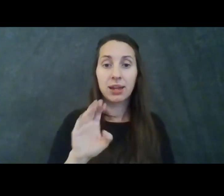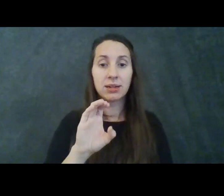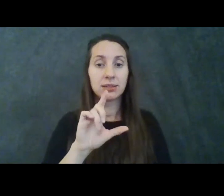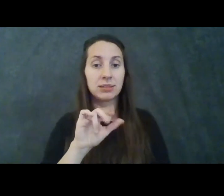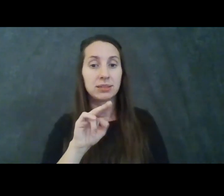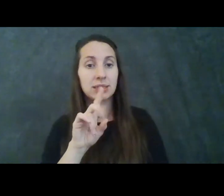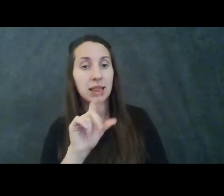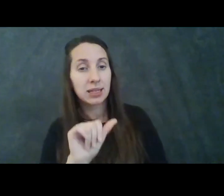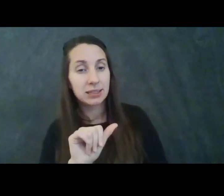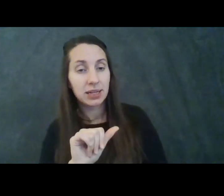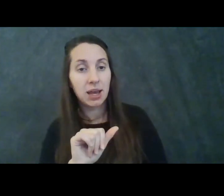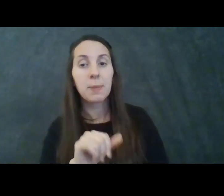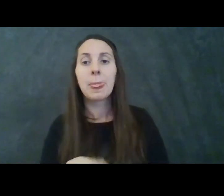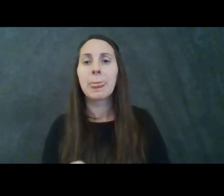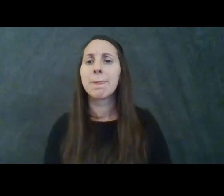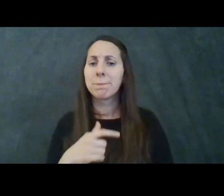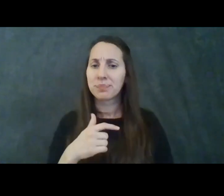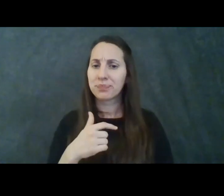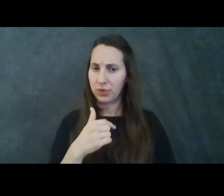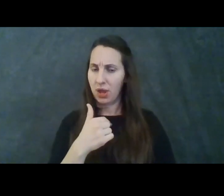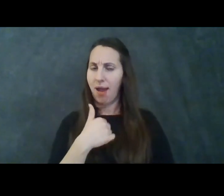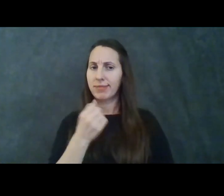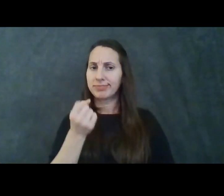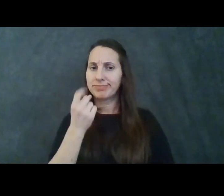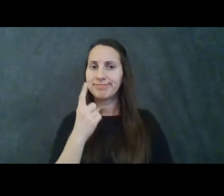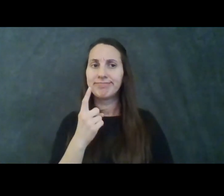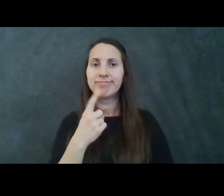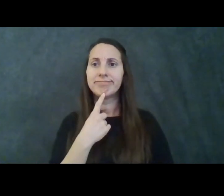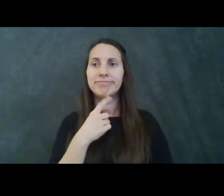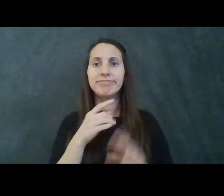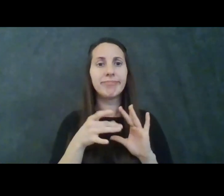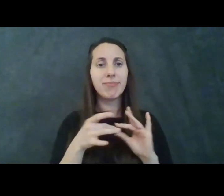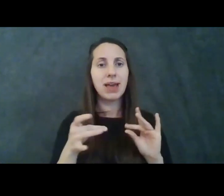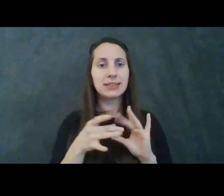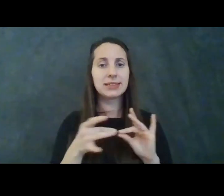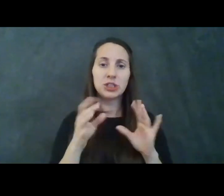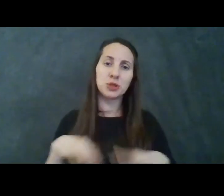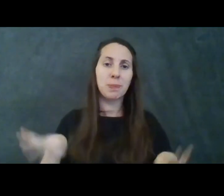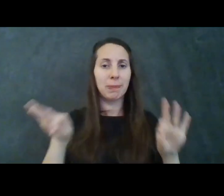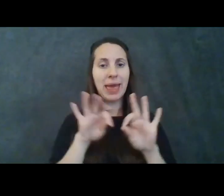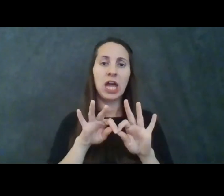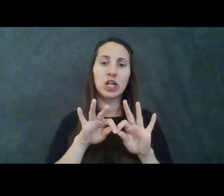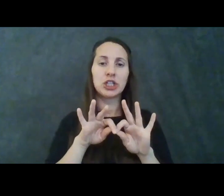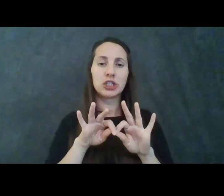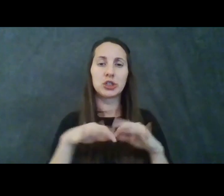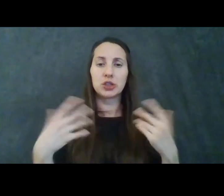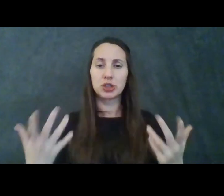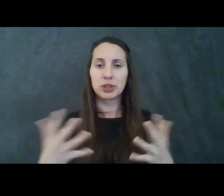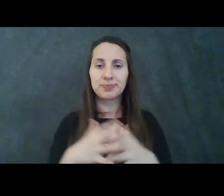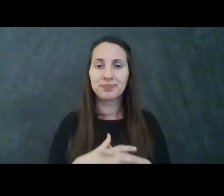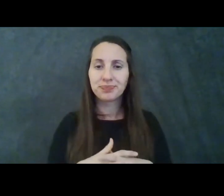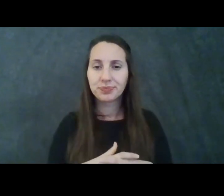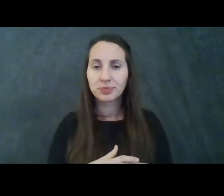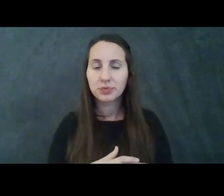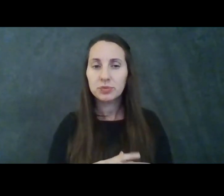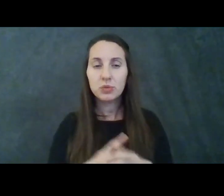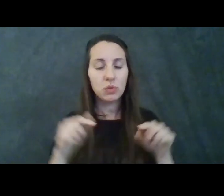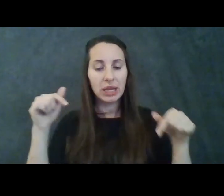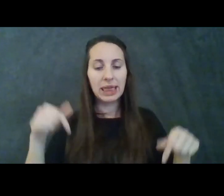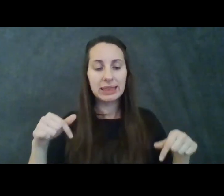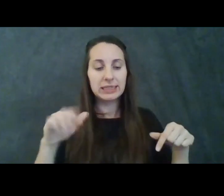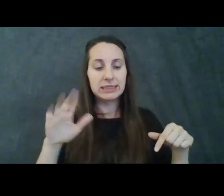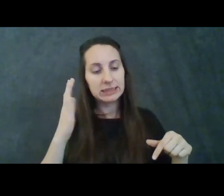it appears that message matters, and this is kind of the first breakthrough election, presidential election, in which you really had a focused